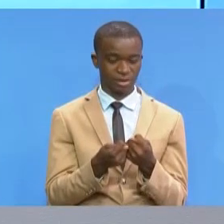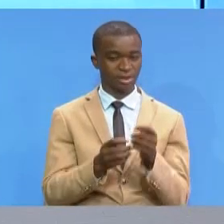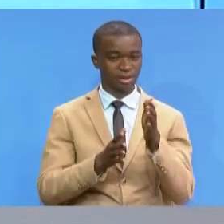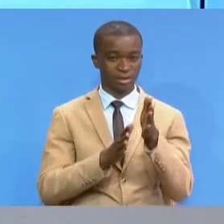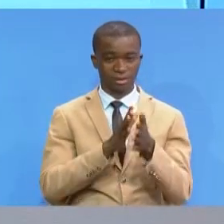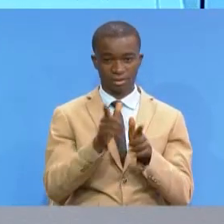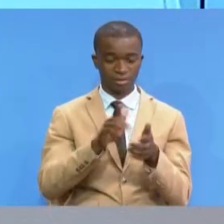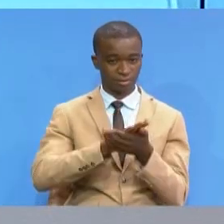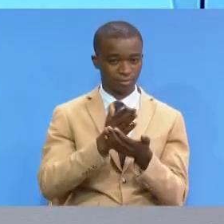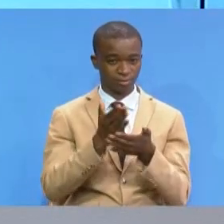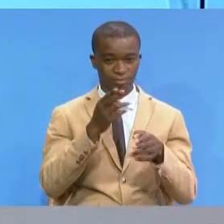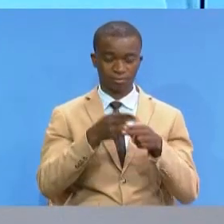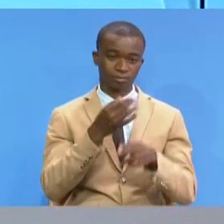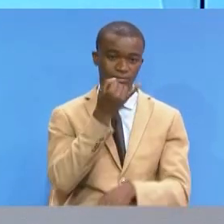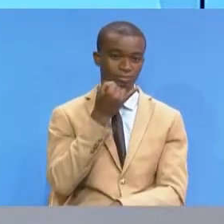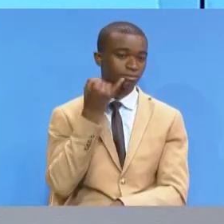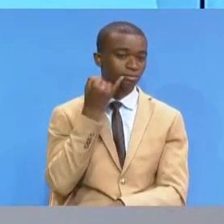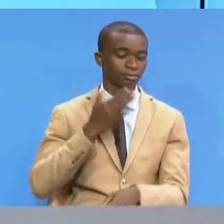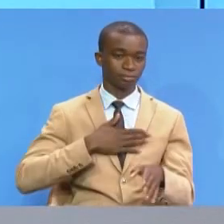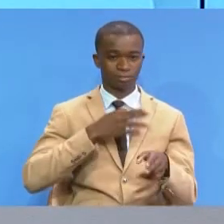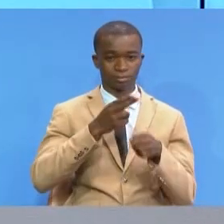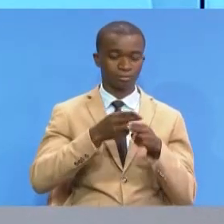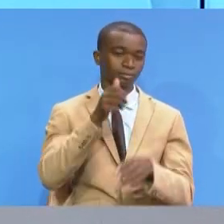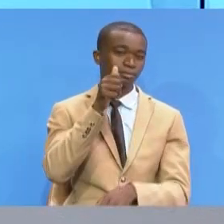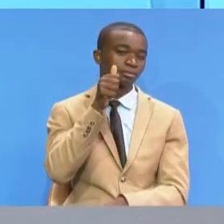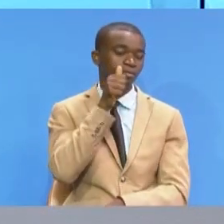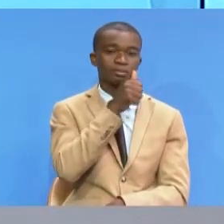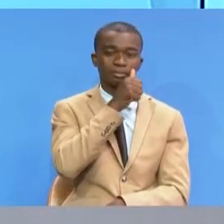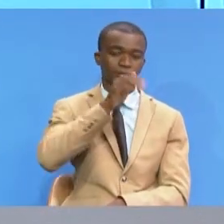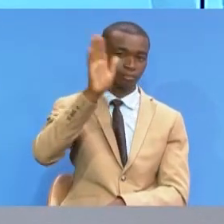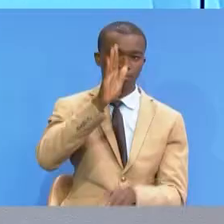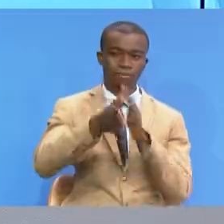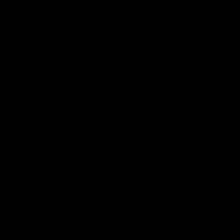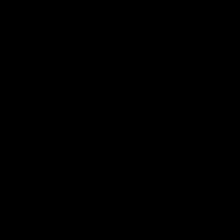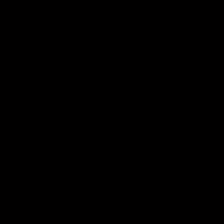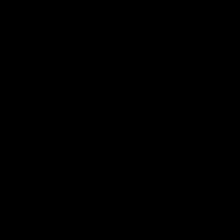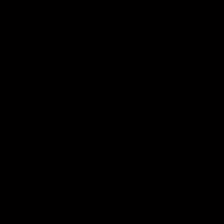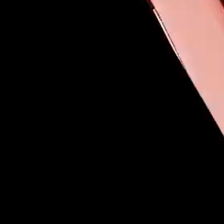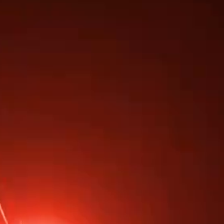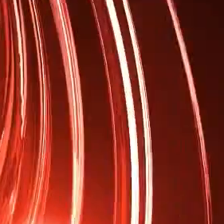Shikombwe, the sign language interpreter, I'm Alice Banda saying goodbye and God bless you.